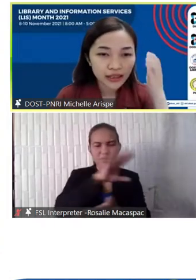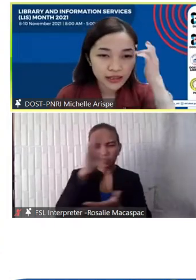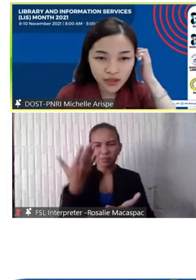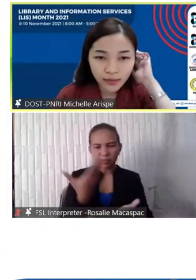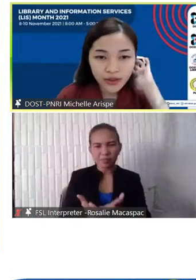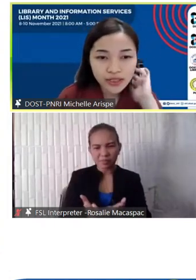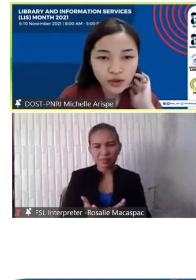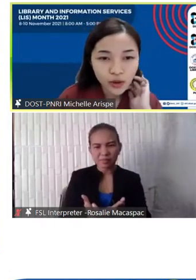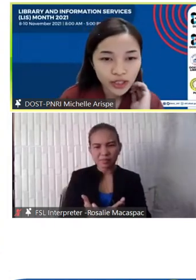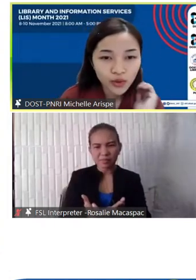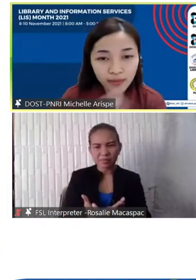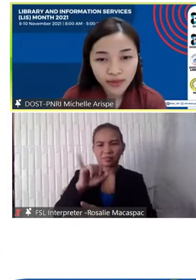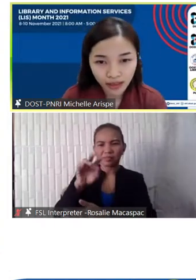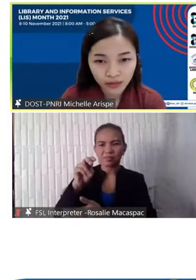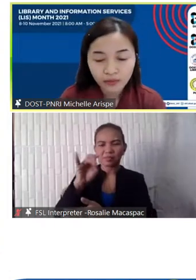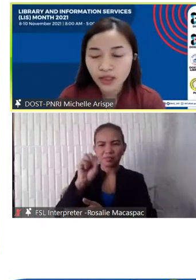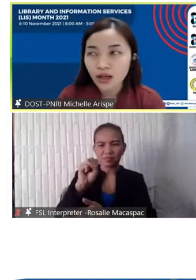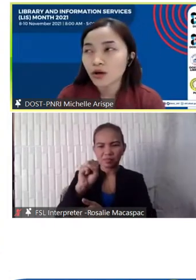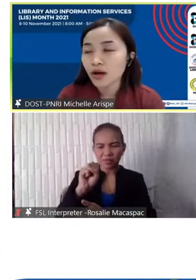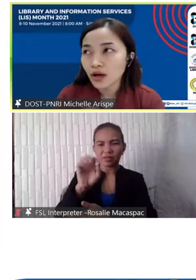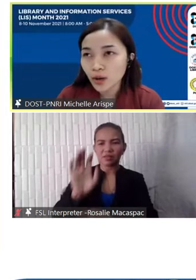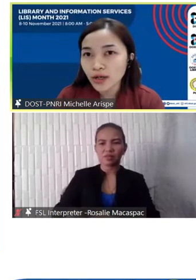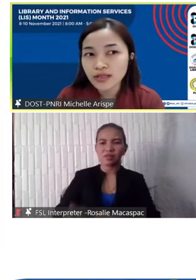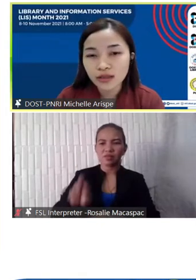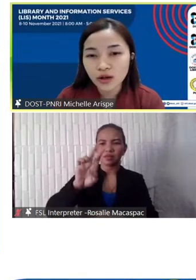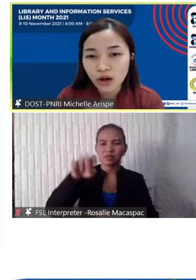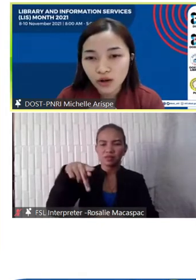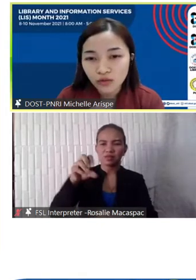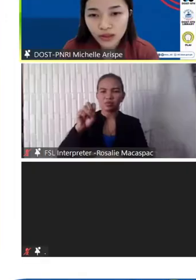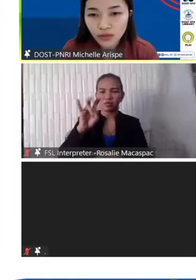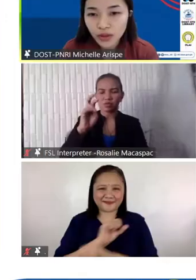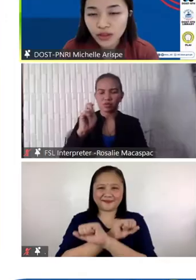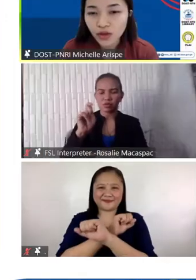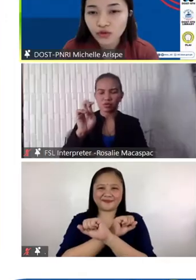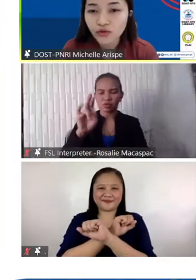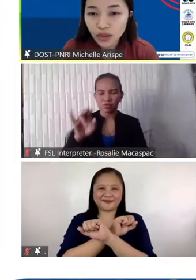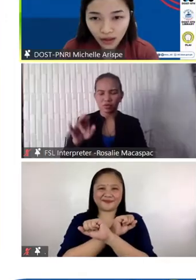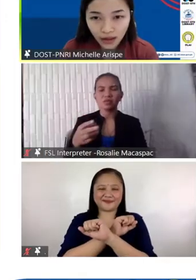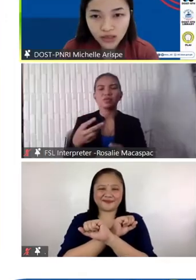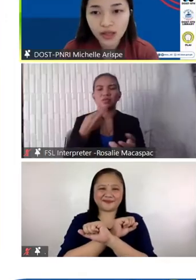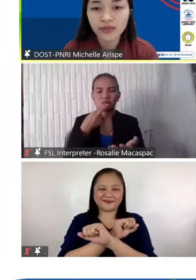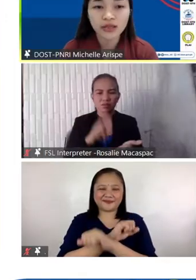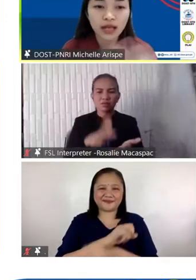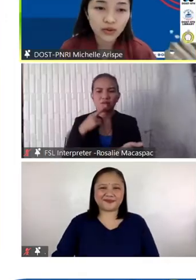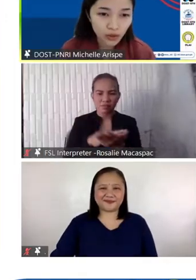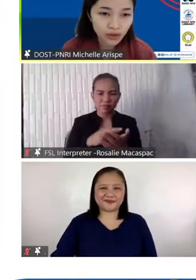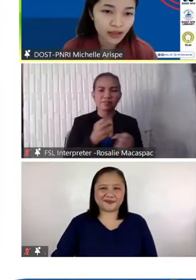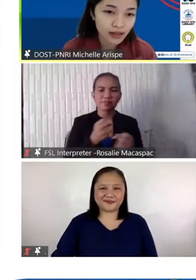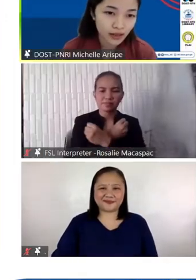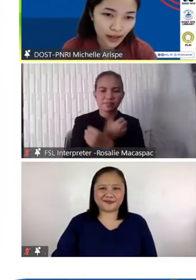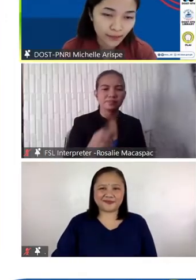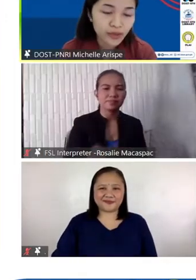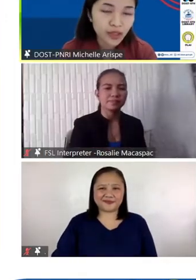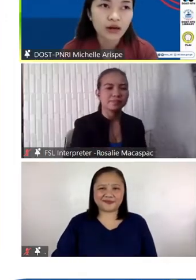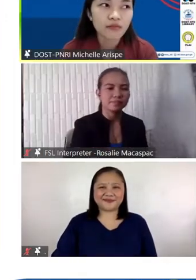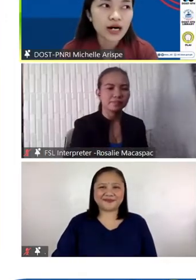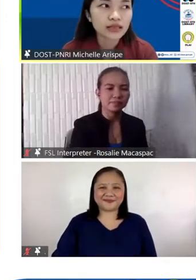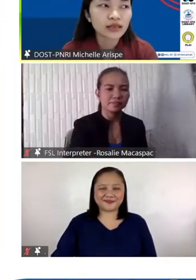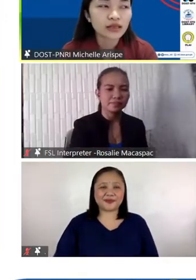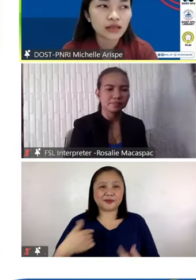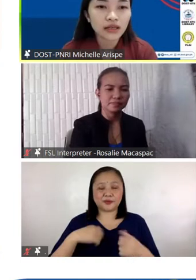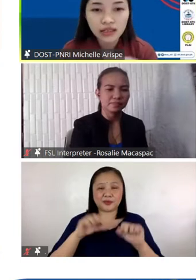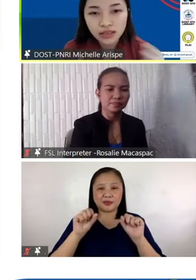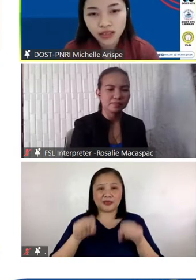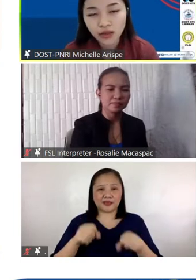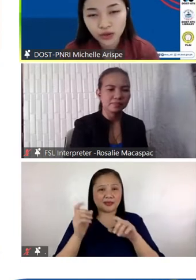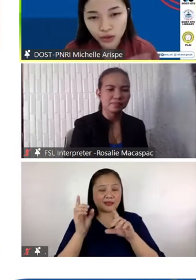So, sa INIS repository website, records that are available in full text may be downloaded anytime.